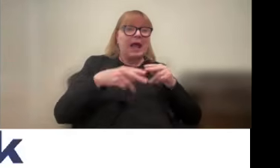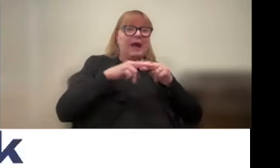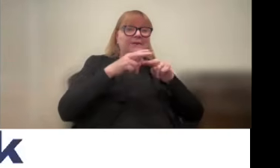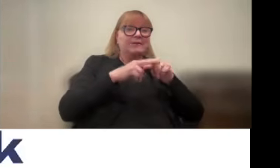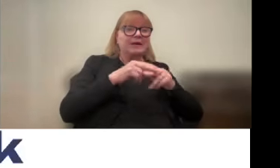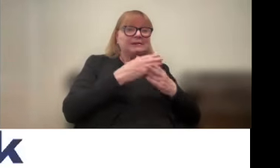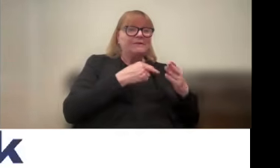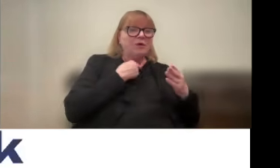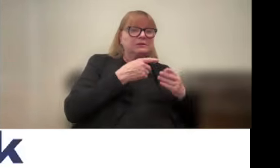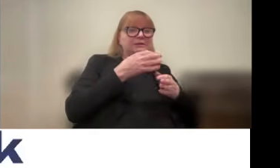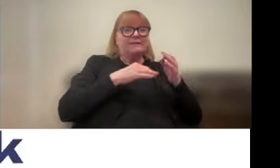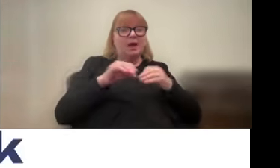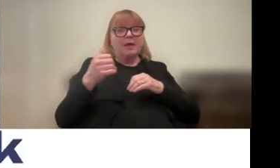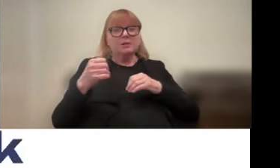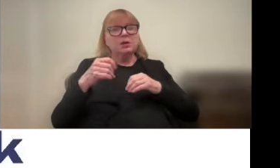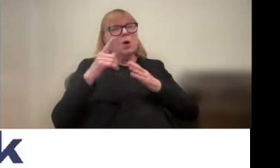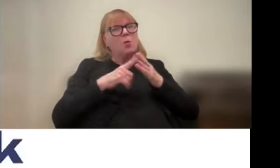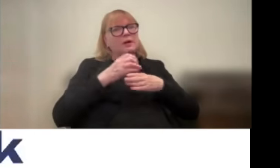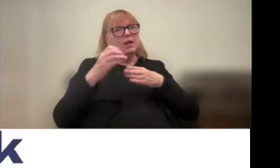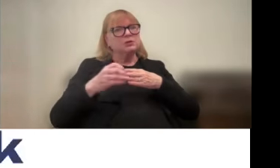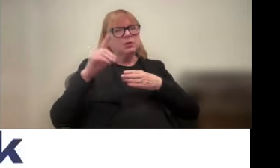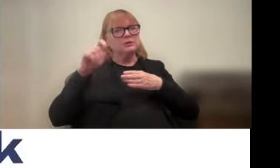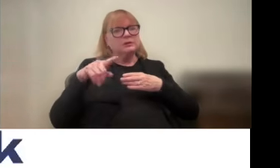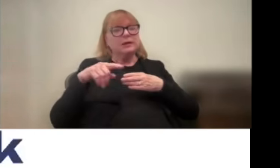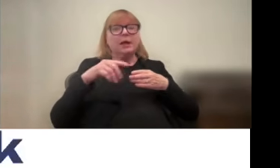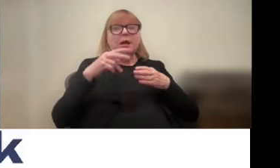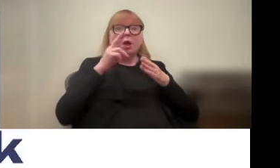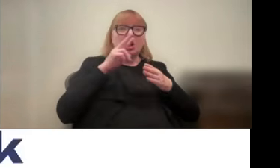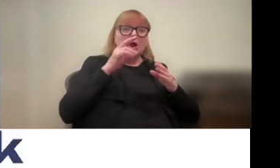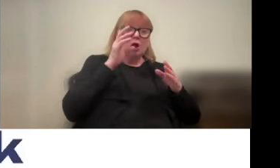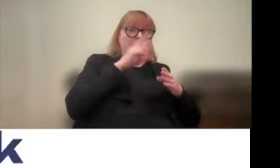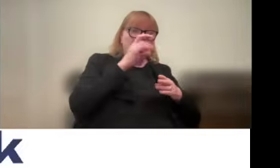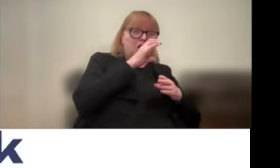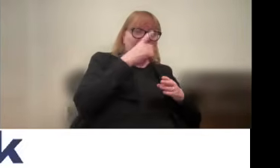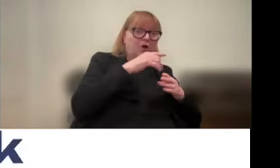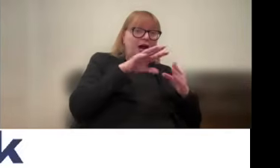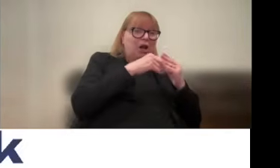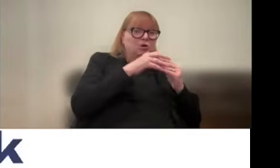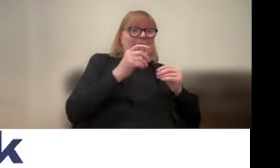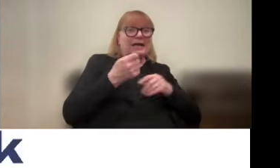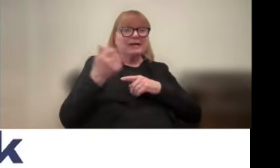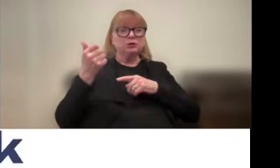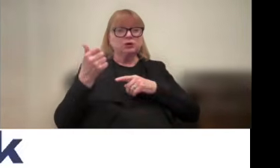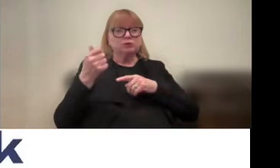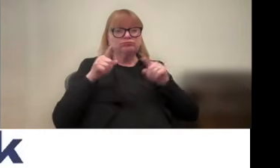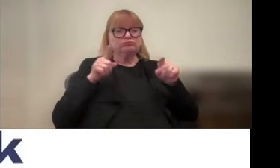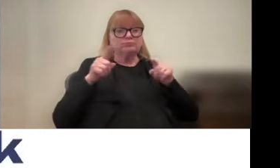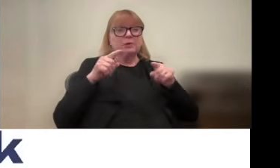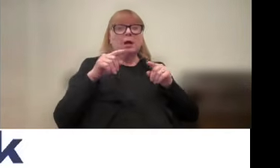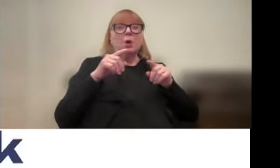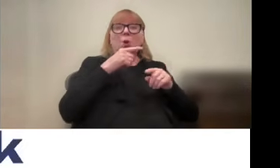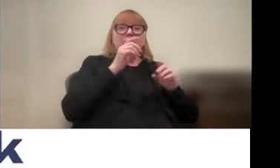voices over others, what are the consequences? So looking for both inclusion and exclusion, as well as who's